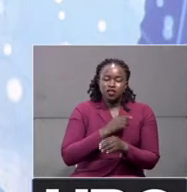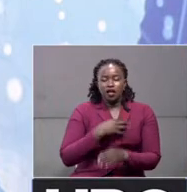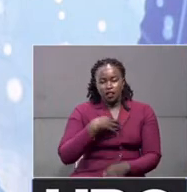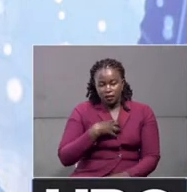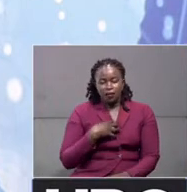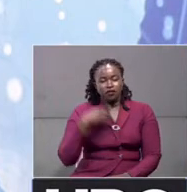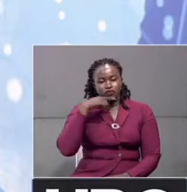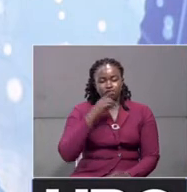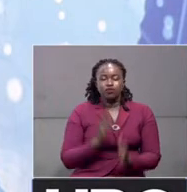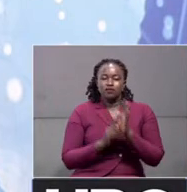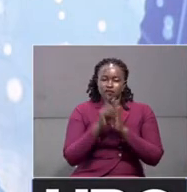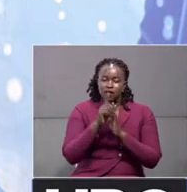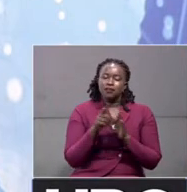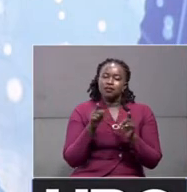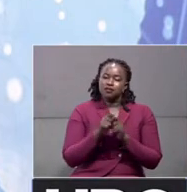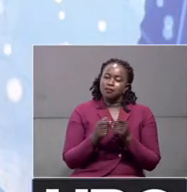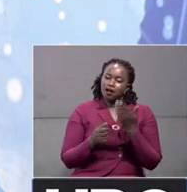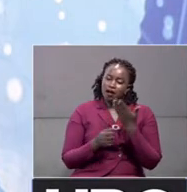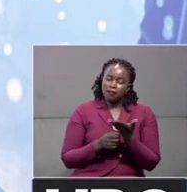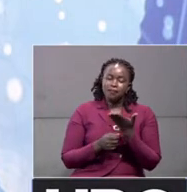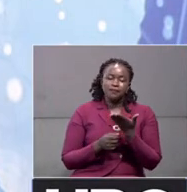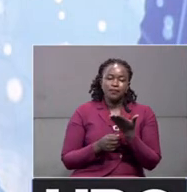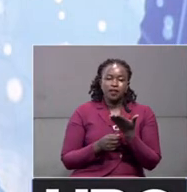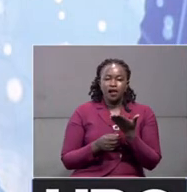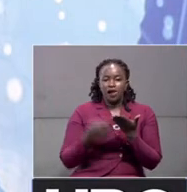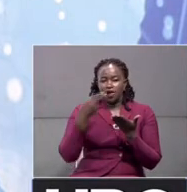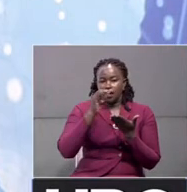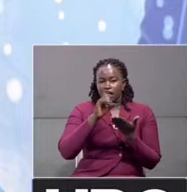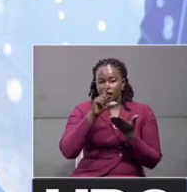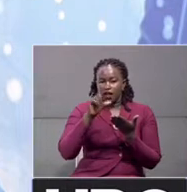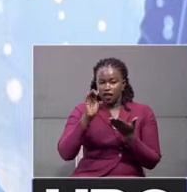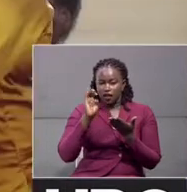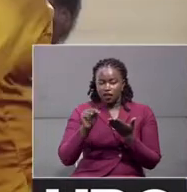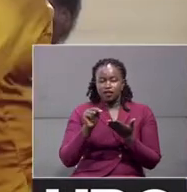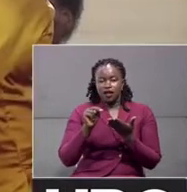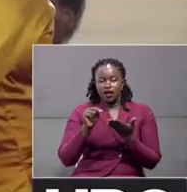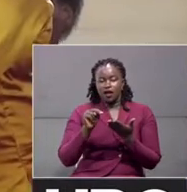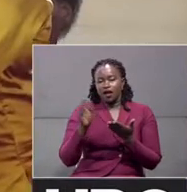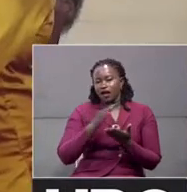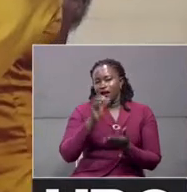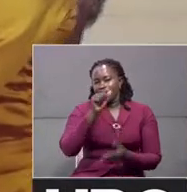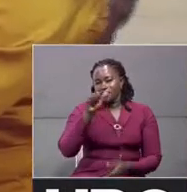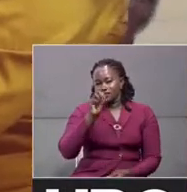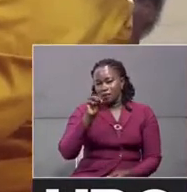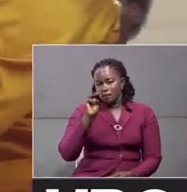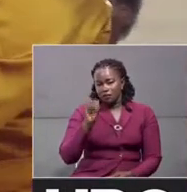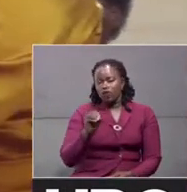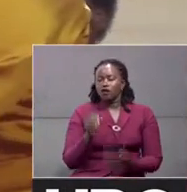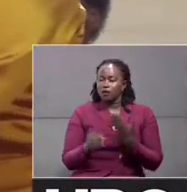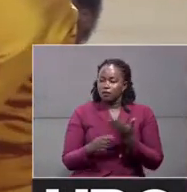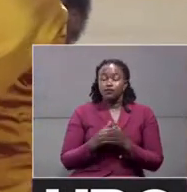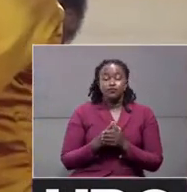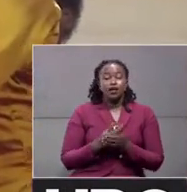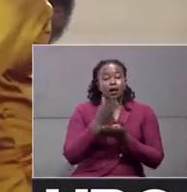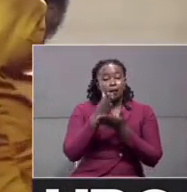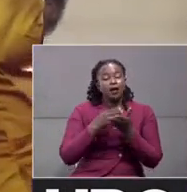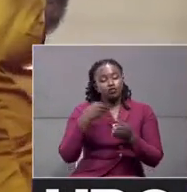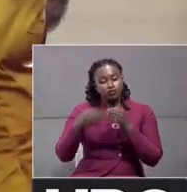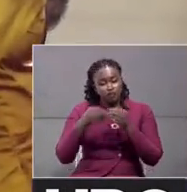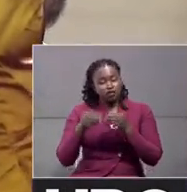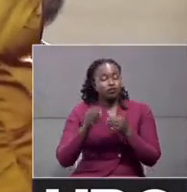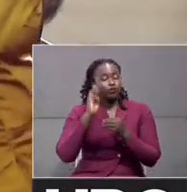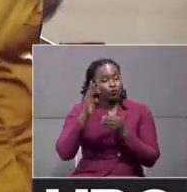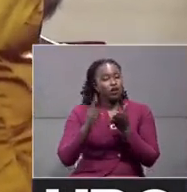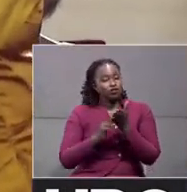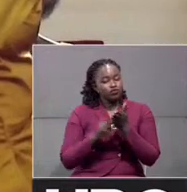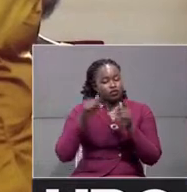Social Development, was presided over by Helen Asamo. This is part of the material that he's going to use in his